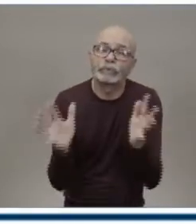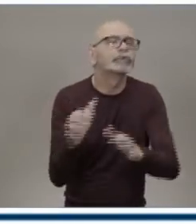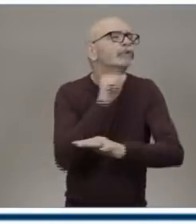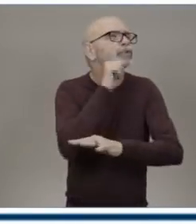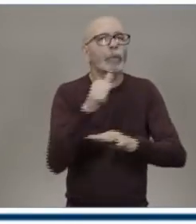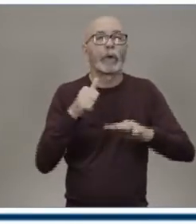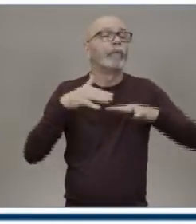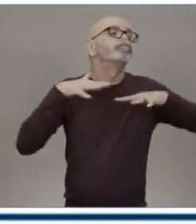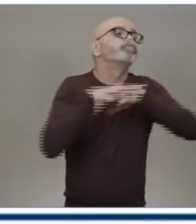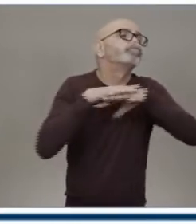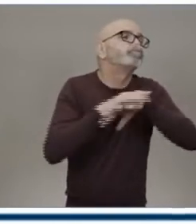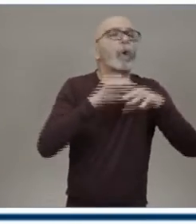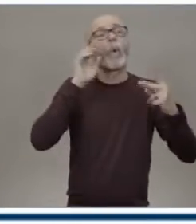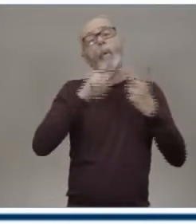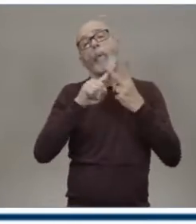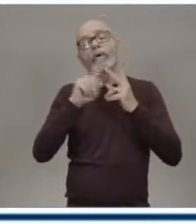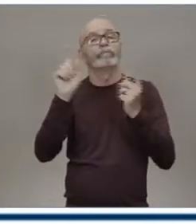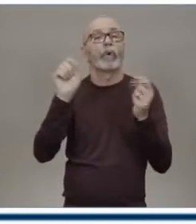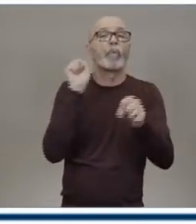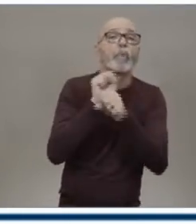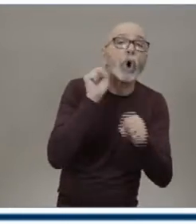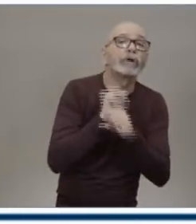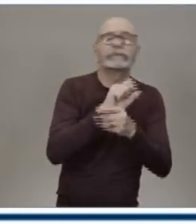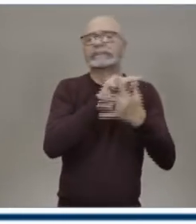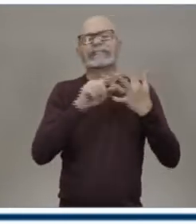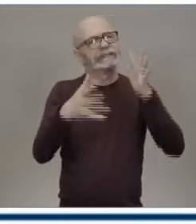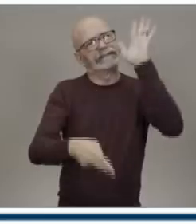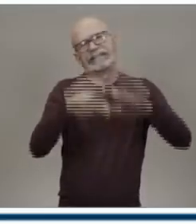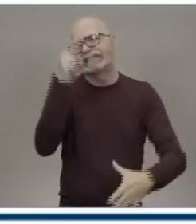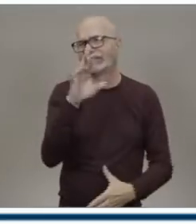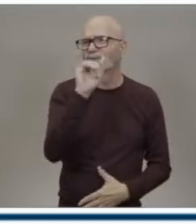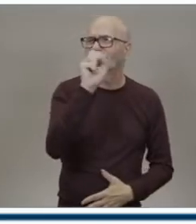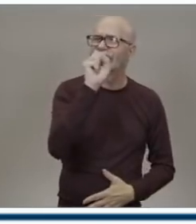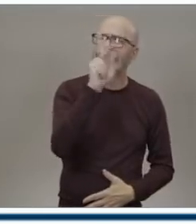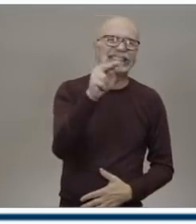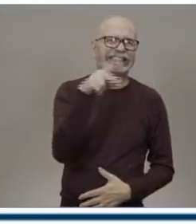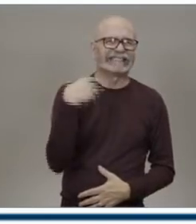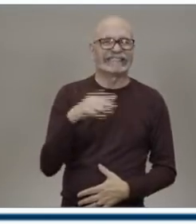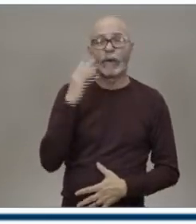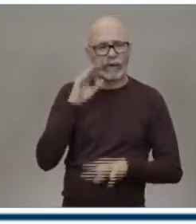putting other people potentially at risk by possibly spreading the COVID virus.